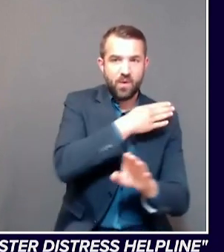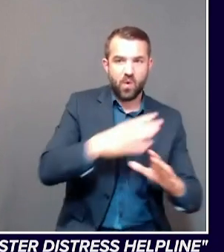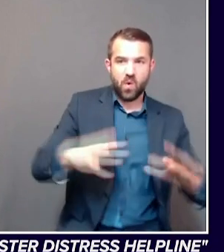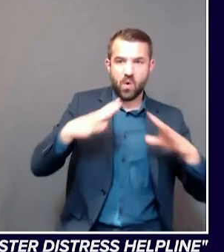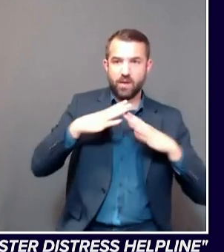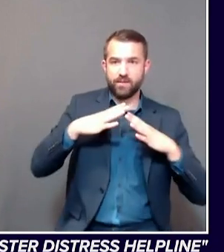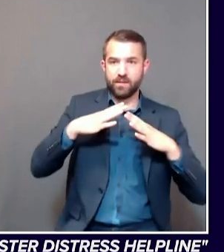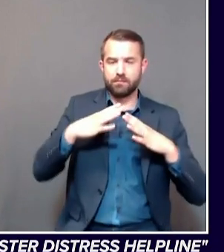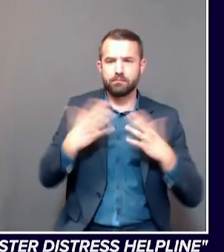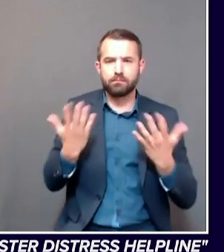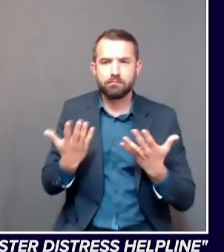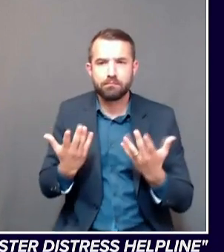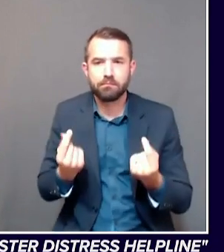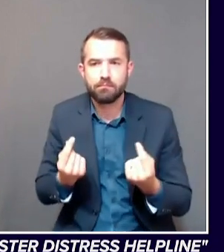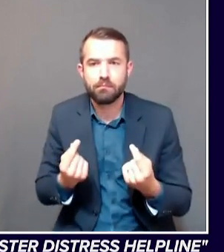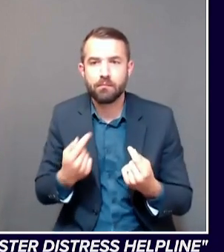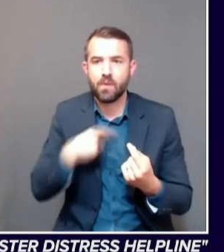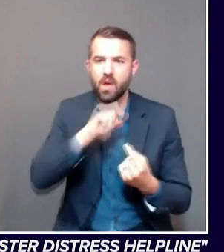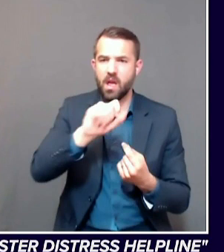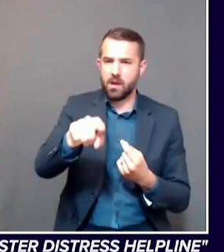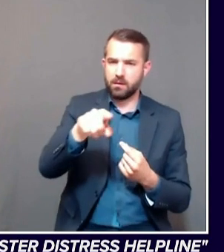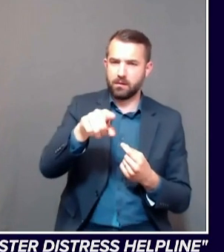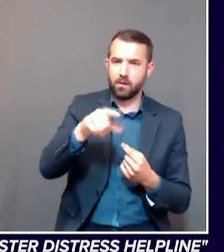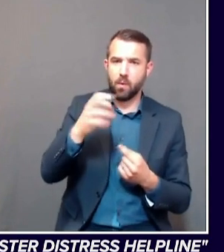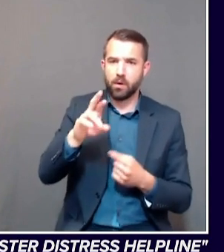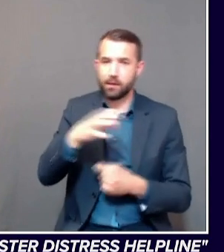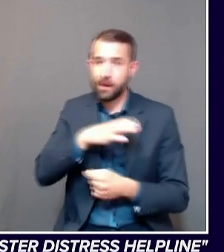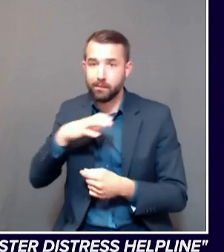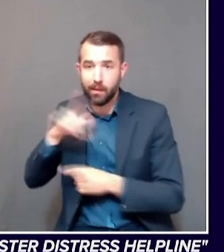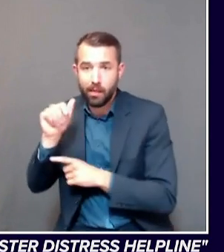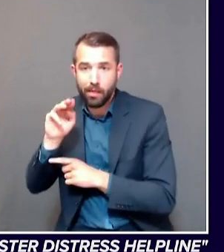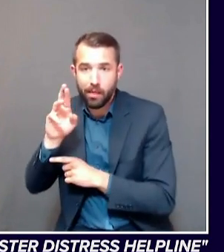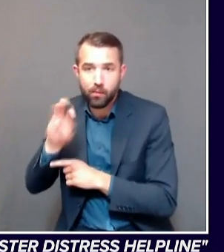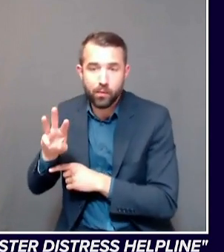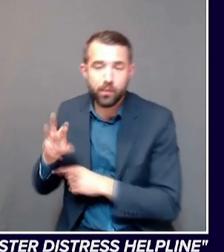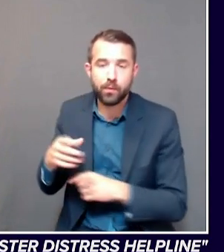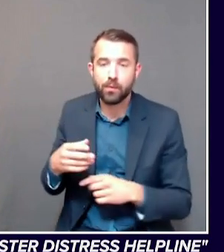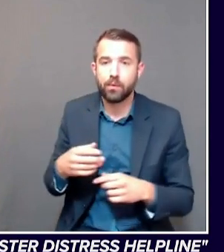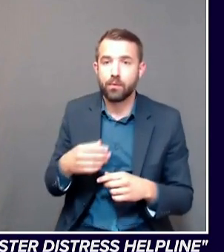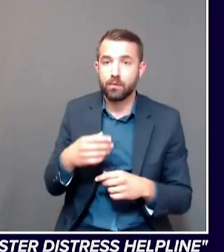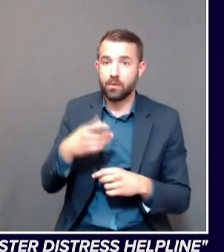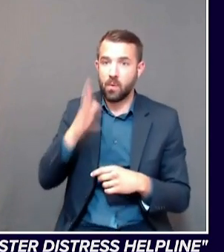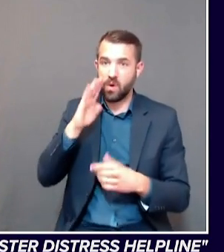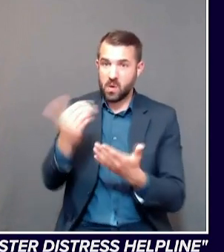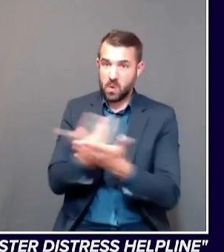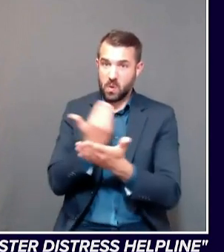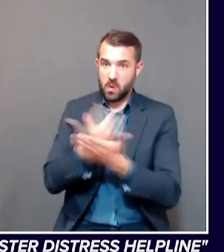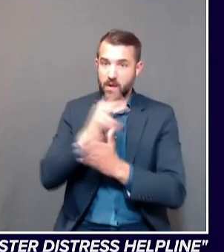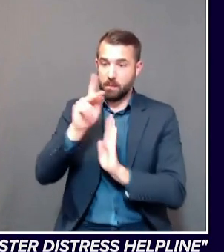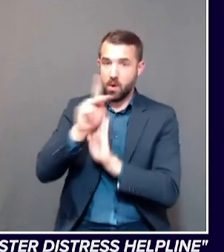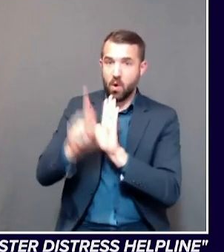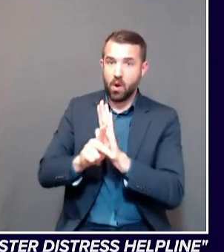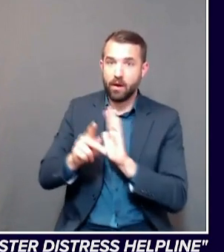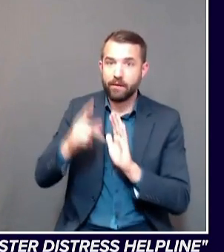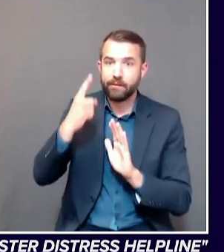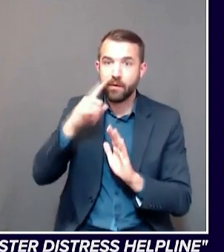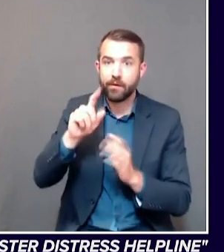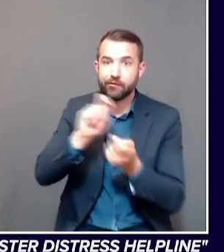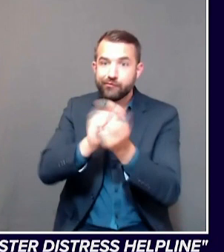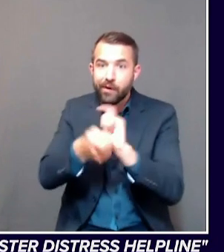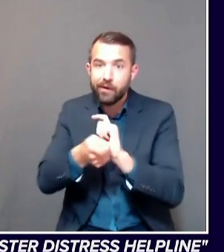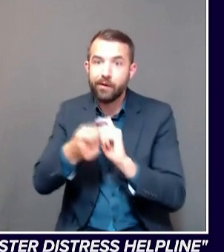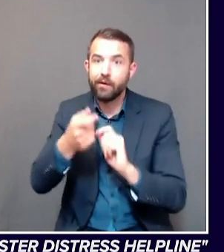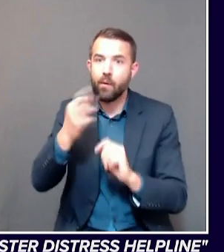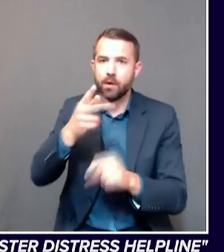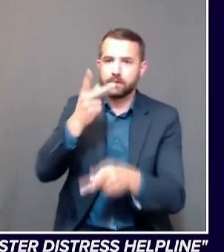is, what kind of input does the CDC or the DHHS have on those new policies that have been implemented for out-of-state travelers?